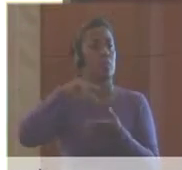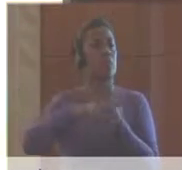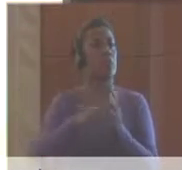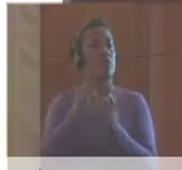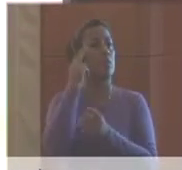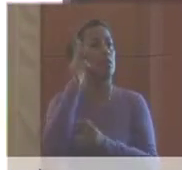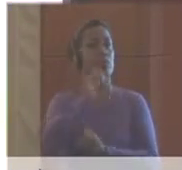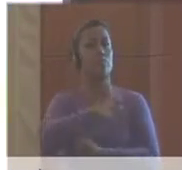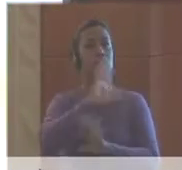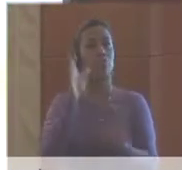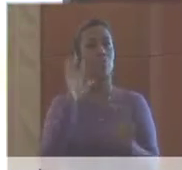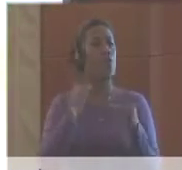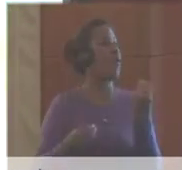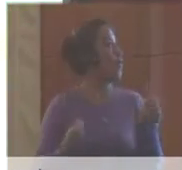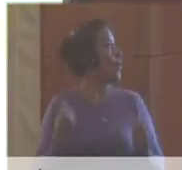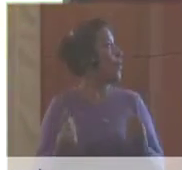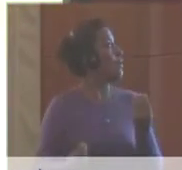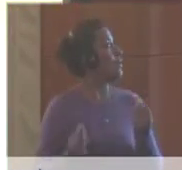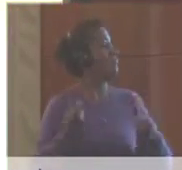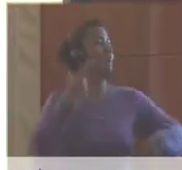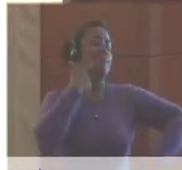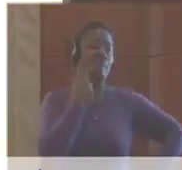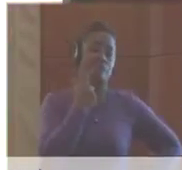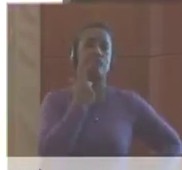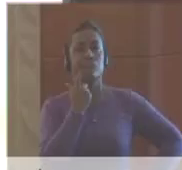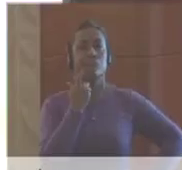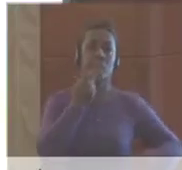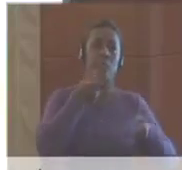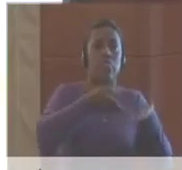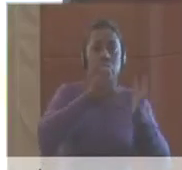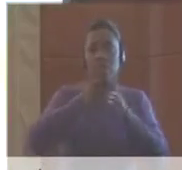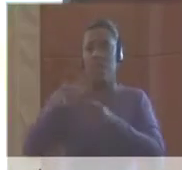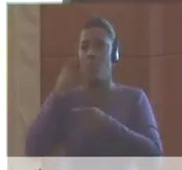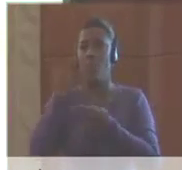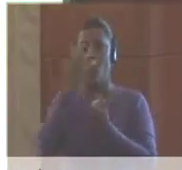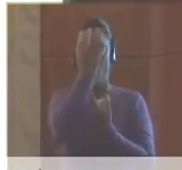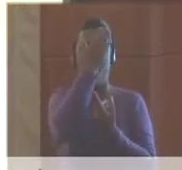that there's a polyhedric